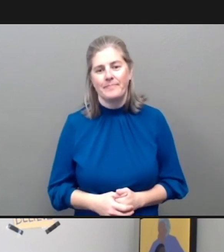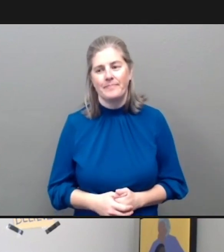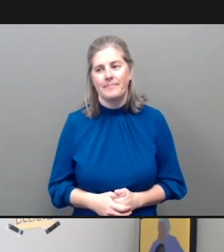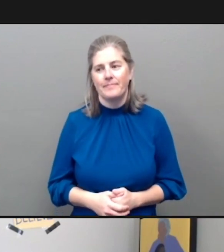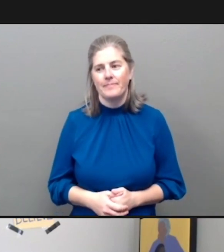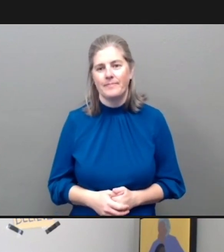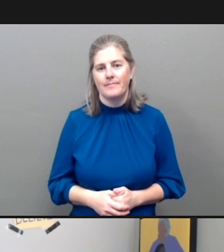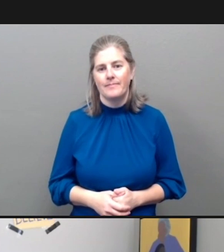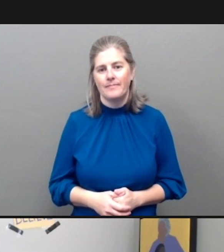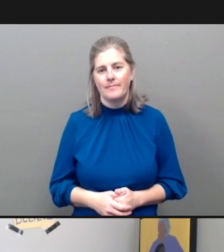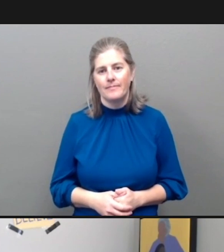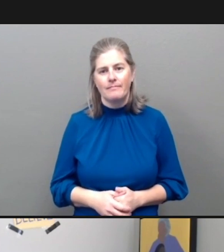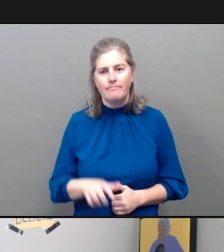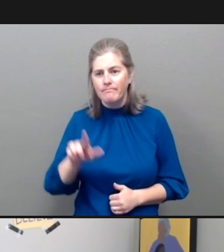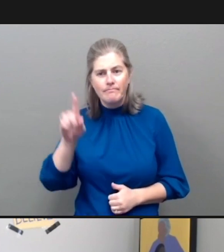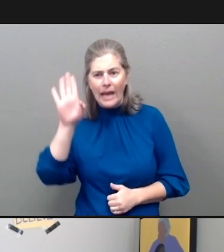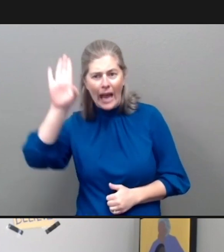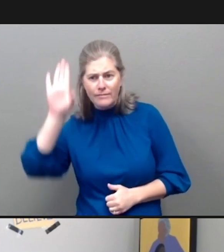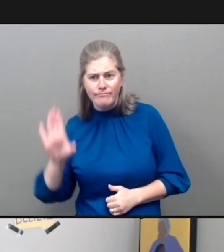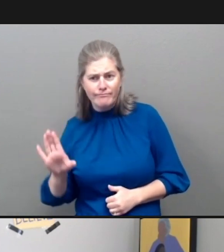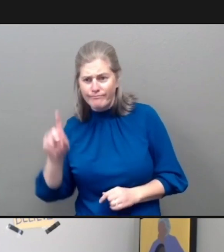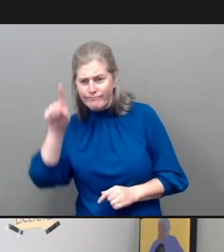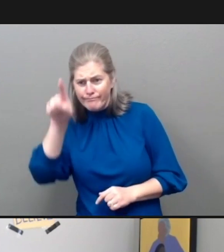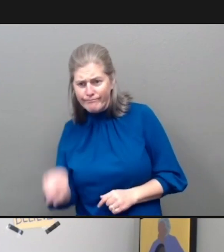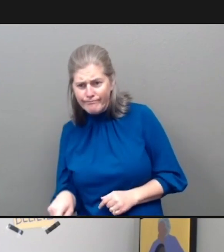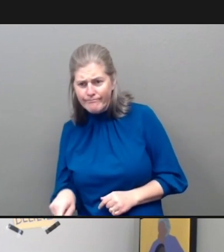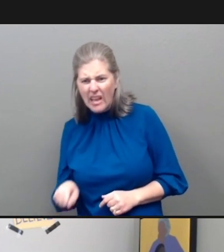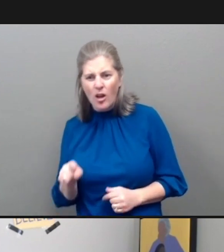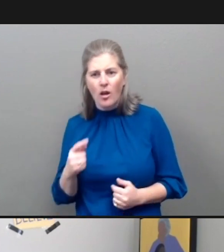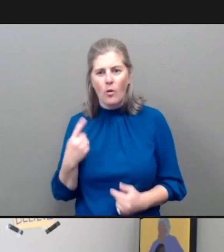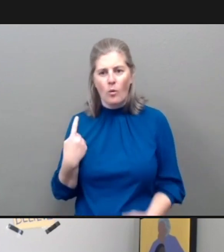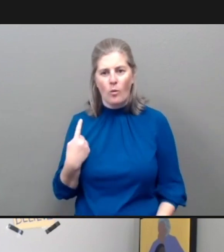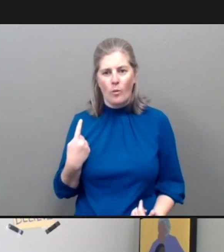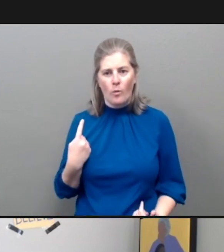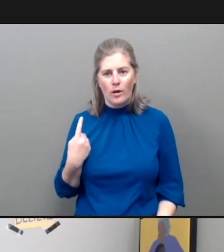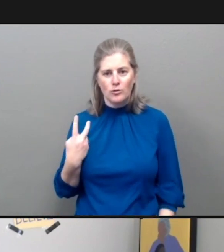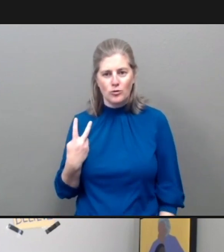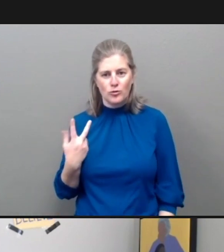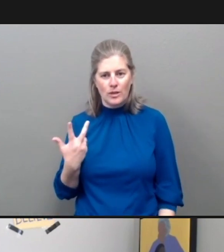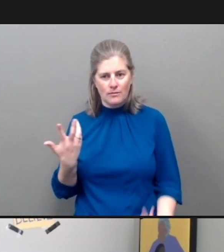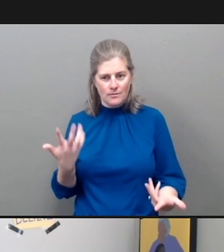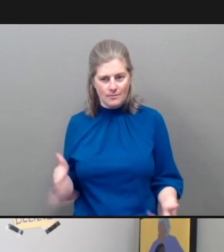Thanks, everybody. I'm not seeing any more hands raised, so I'm just going to give it 3 seconds.